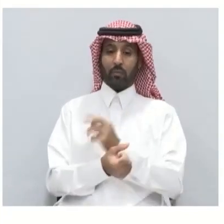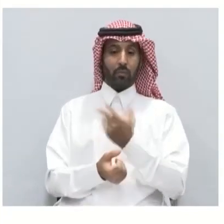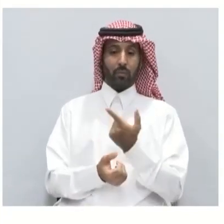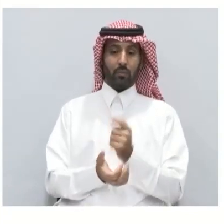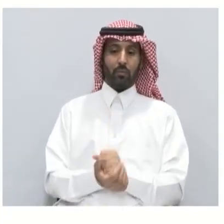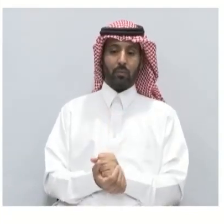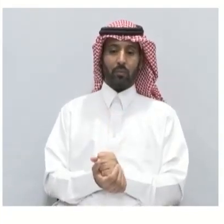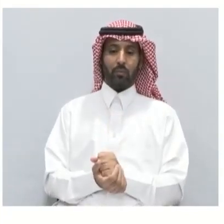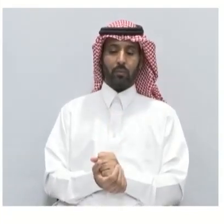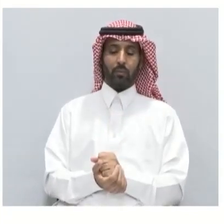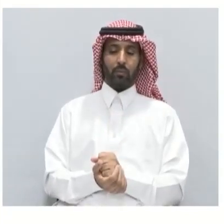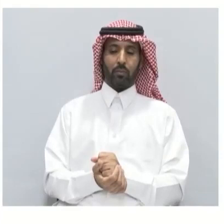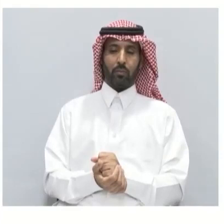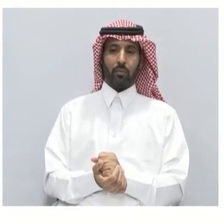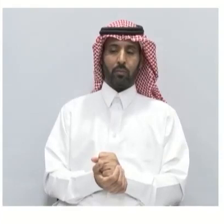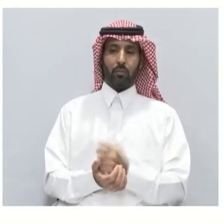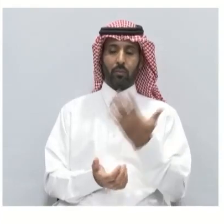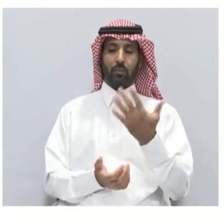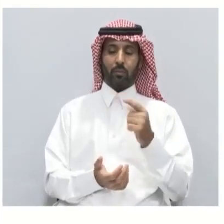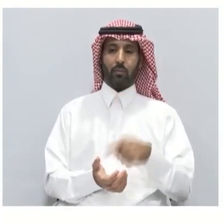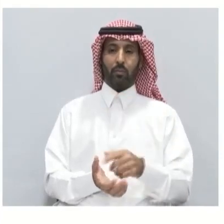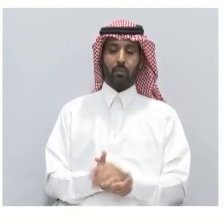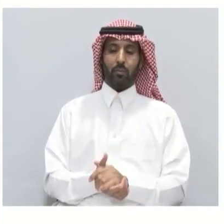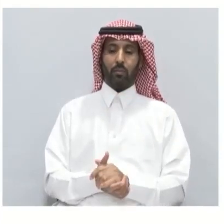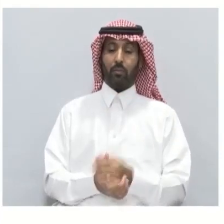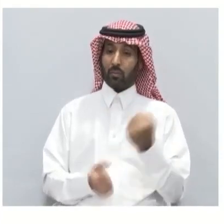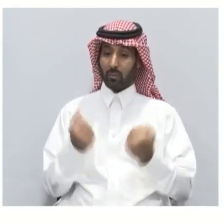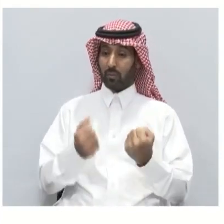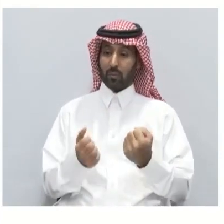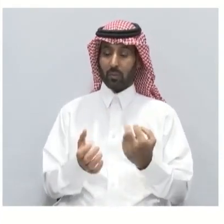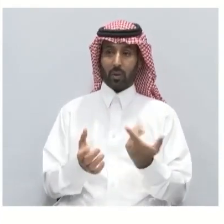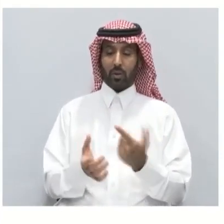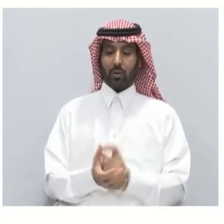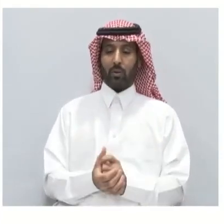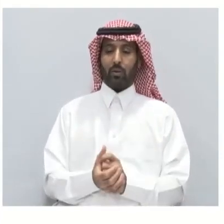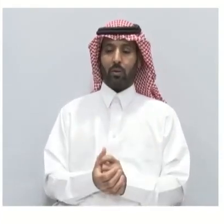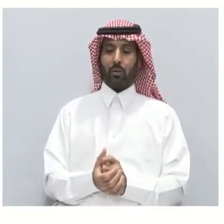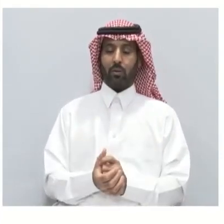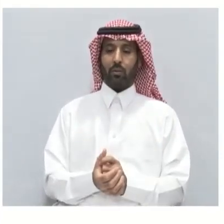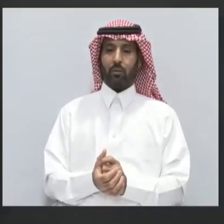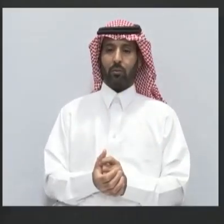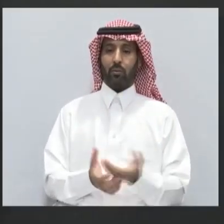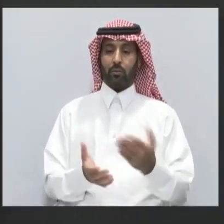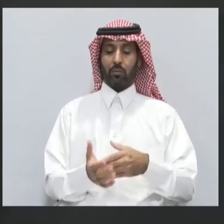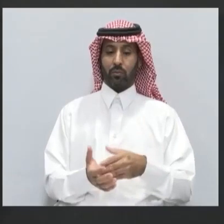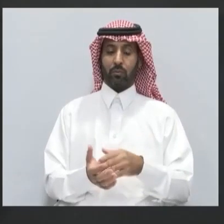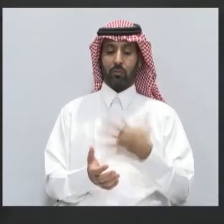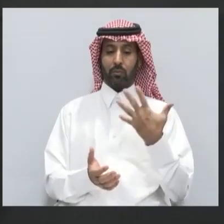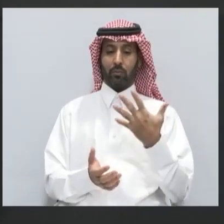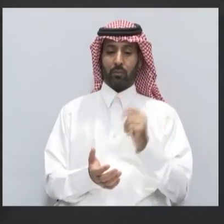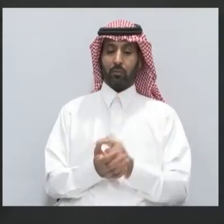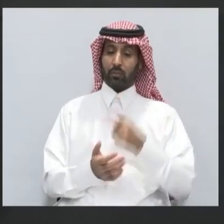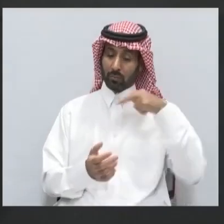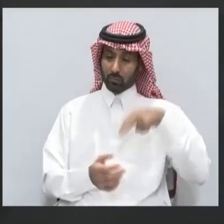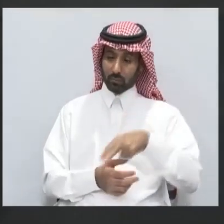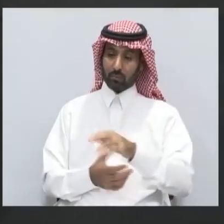was sentenced the first time just for 5 days for just driving recklessly. And in the last day, in the 5th day, he tried to